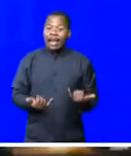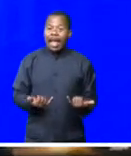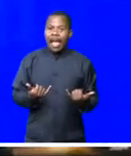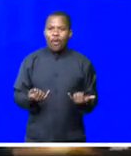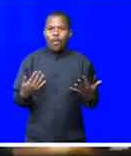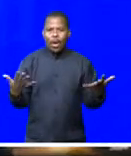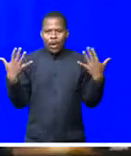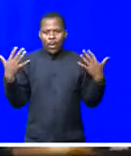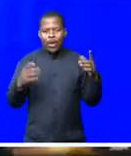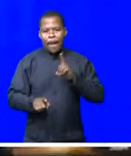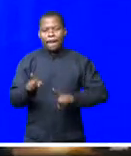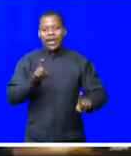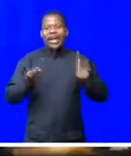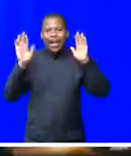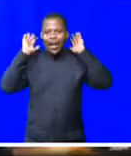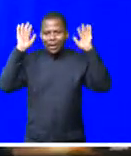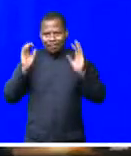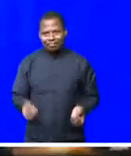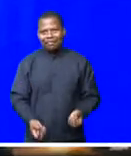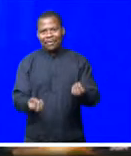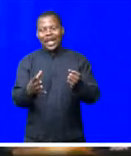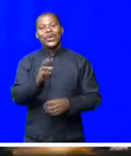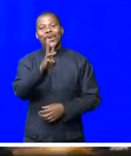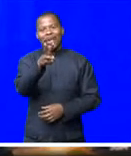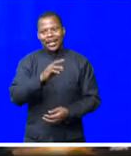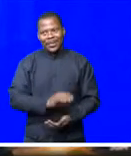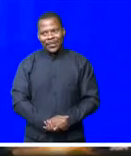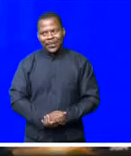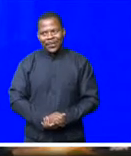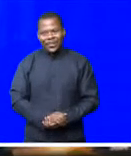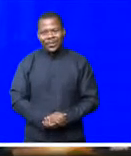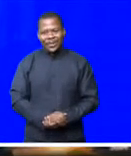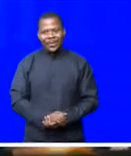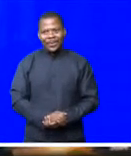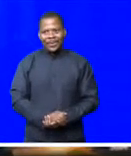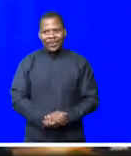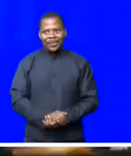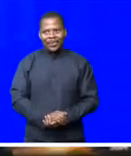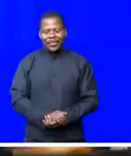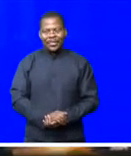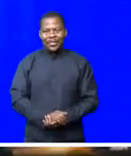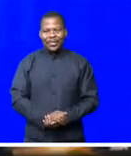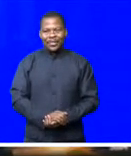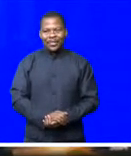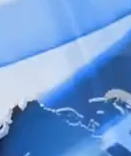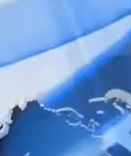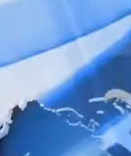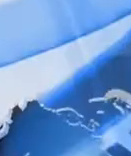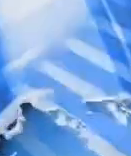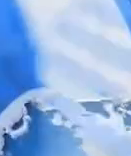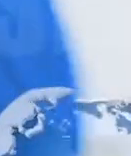Ngale kulesi khathi sasithala kefu siyemakethe ungenzayo ngoba sidabuye emva kwemakethe ndisekhona Tindzaba.